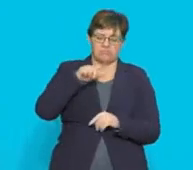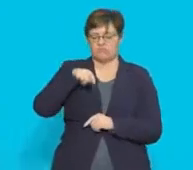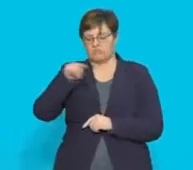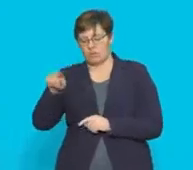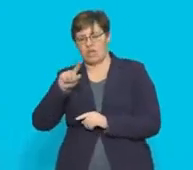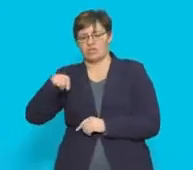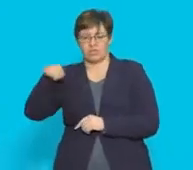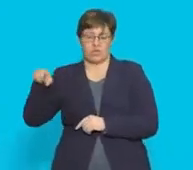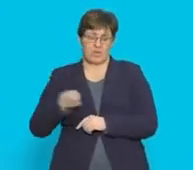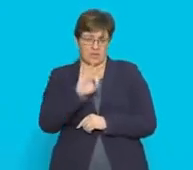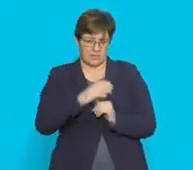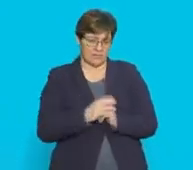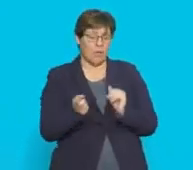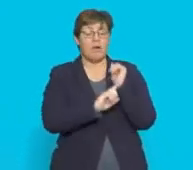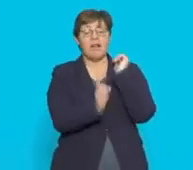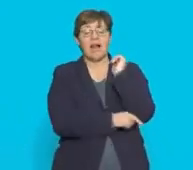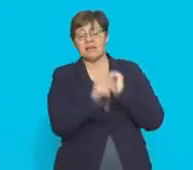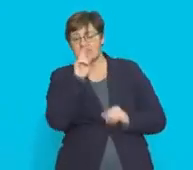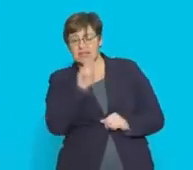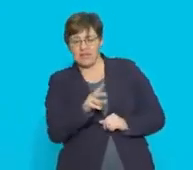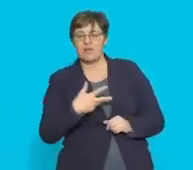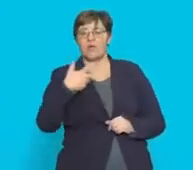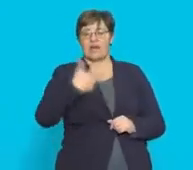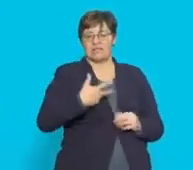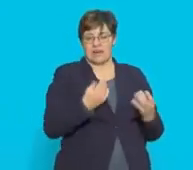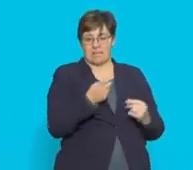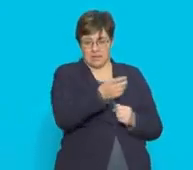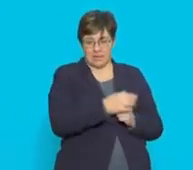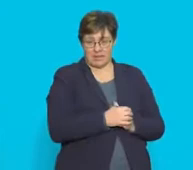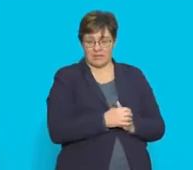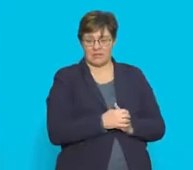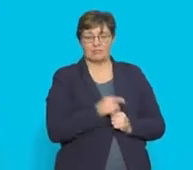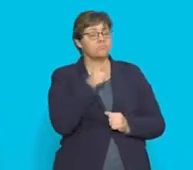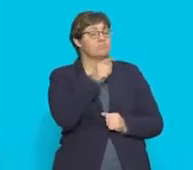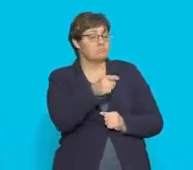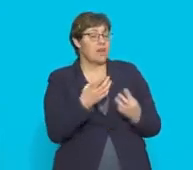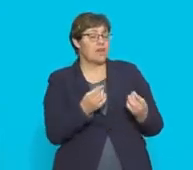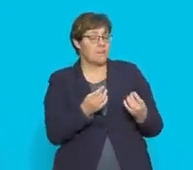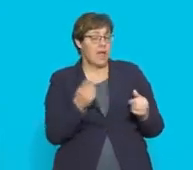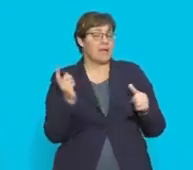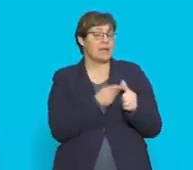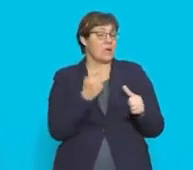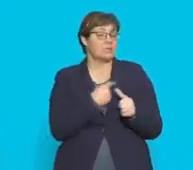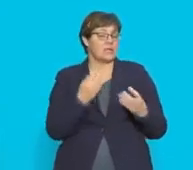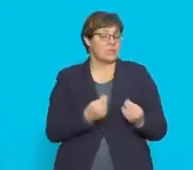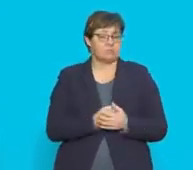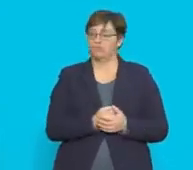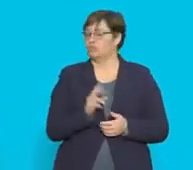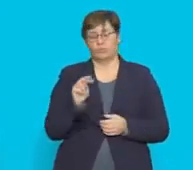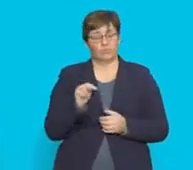the last thing I want us to try and look at is to classify these numbers. Now, firstly, is this number a counting